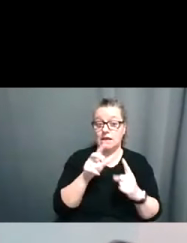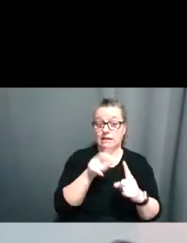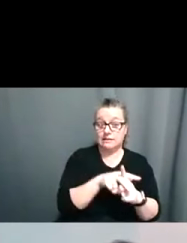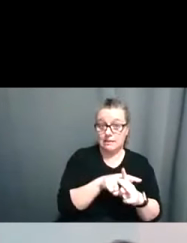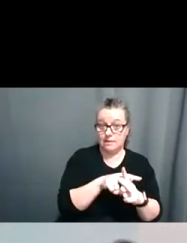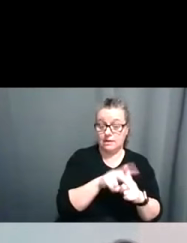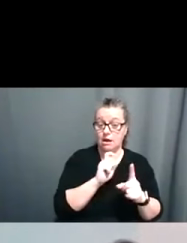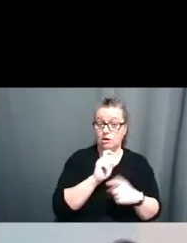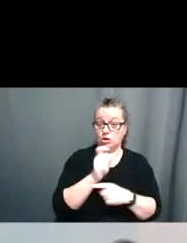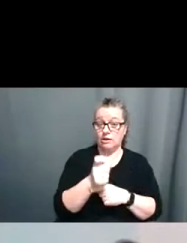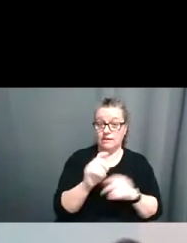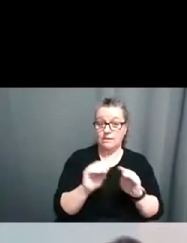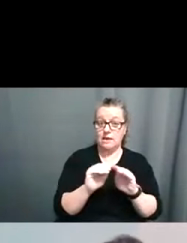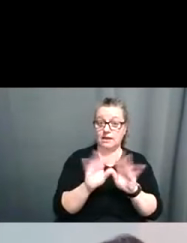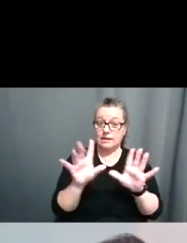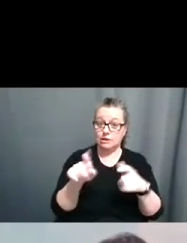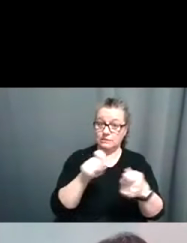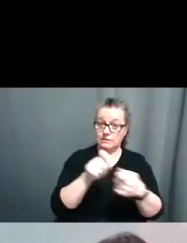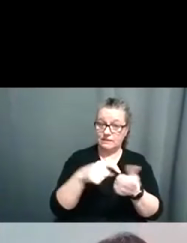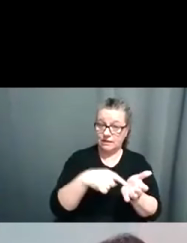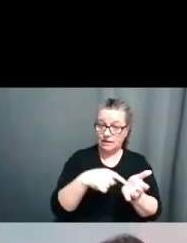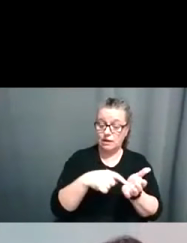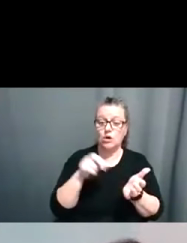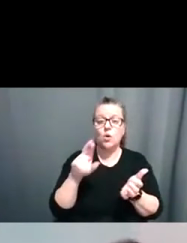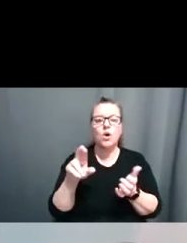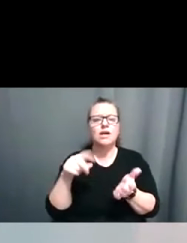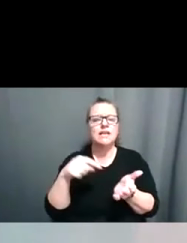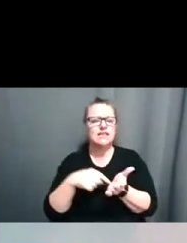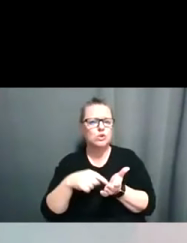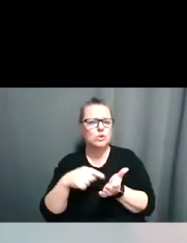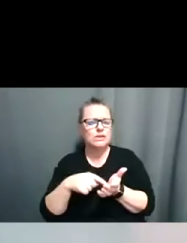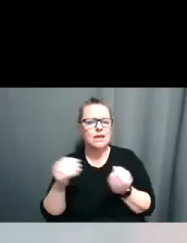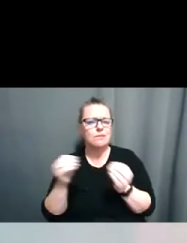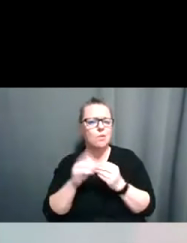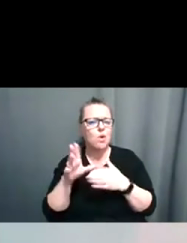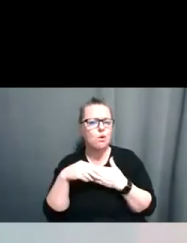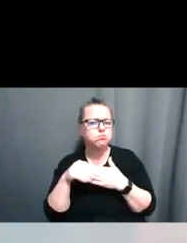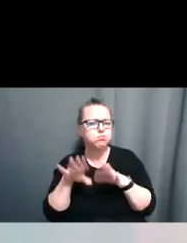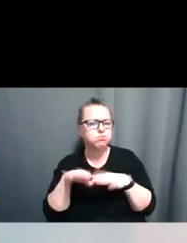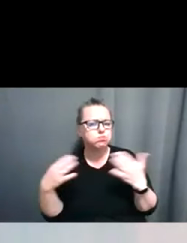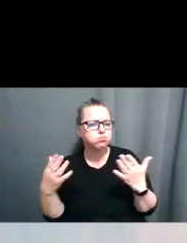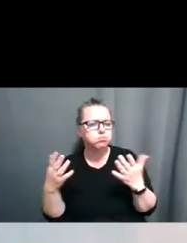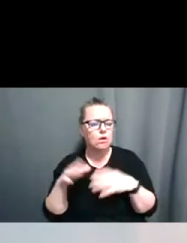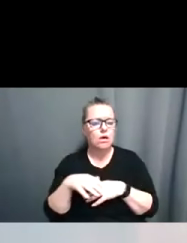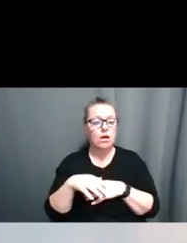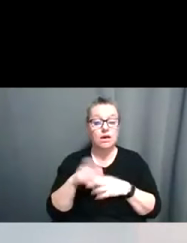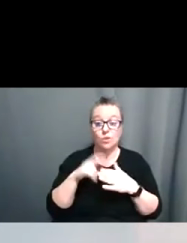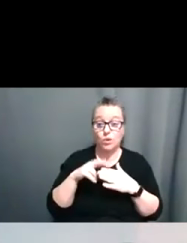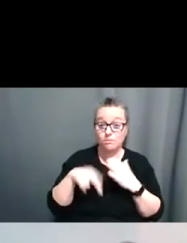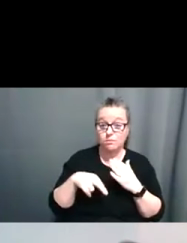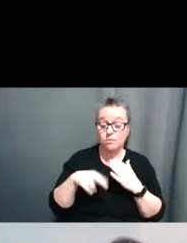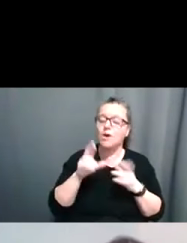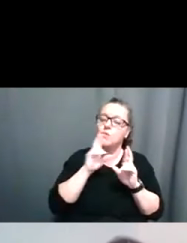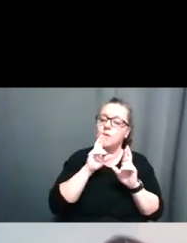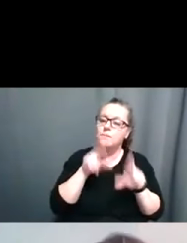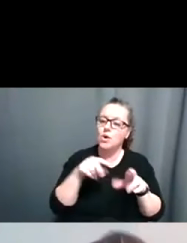a clear and specific deadline, or is the due date more nebulous and open to interpretation? Is the report due by noon on Thursday